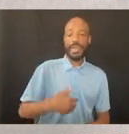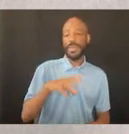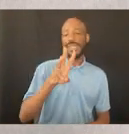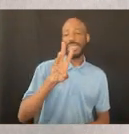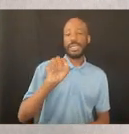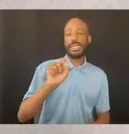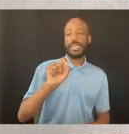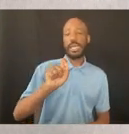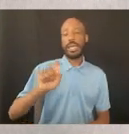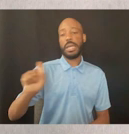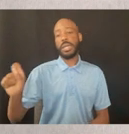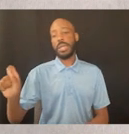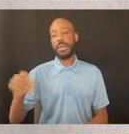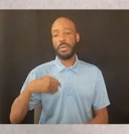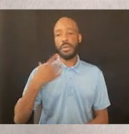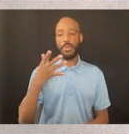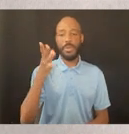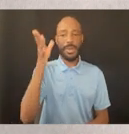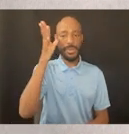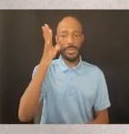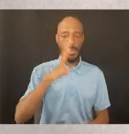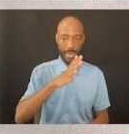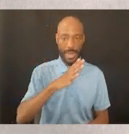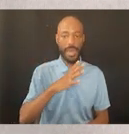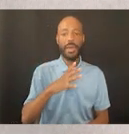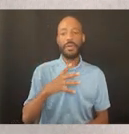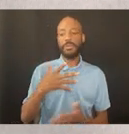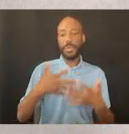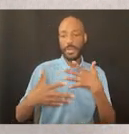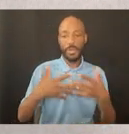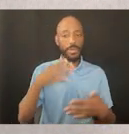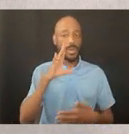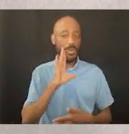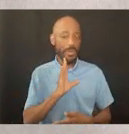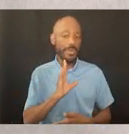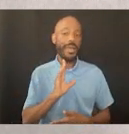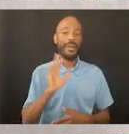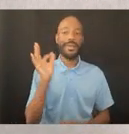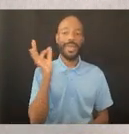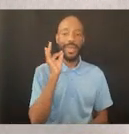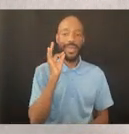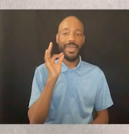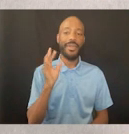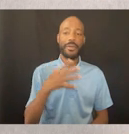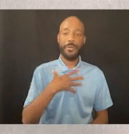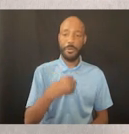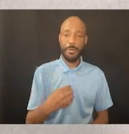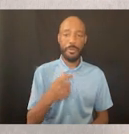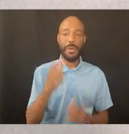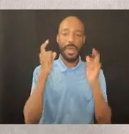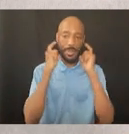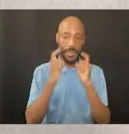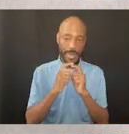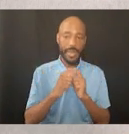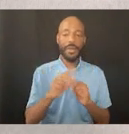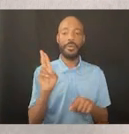60-odd-year-old white male with grayish, graying-brown hair and white beard, wearing reading glasses,